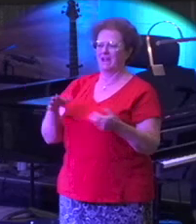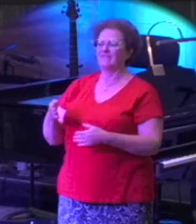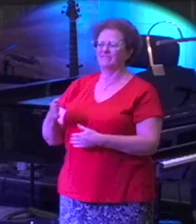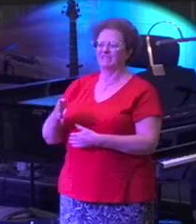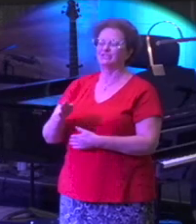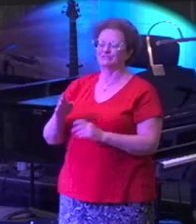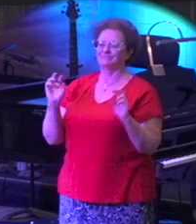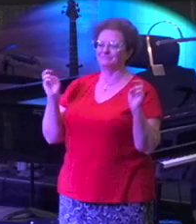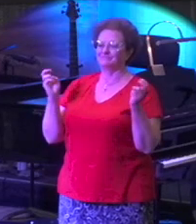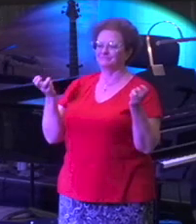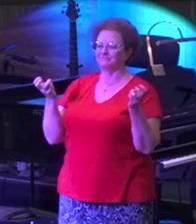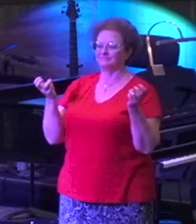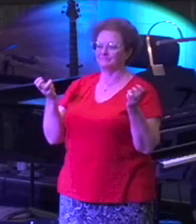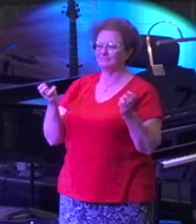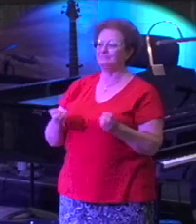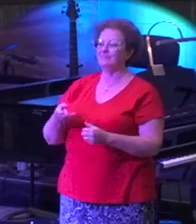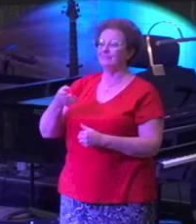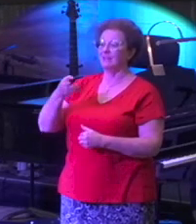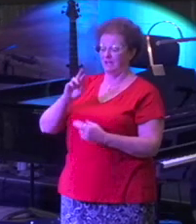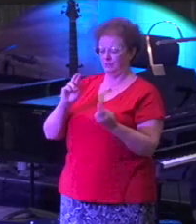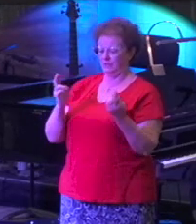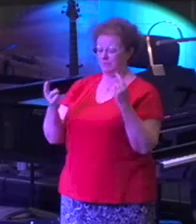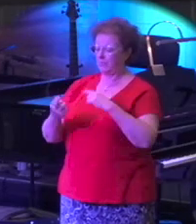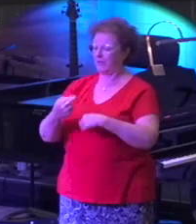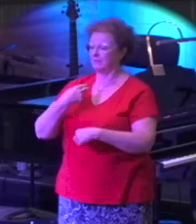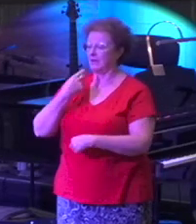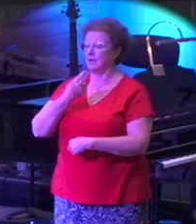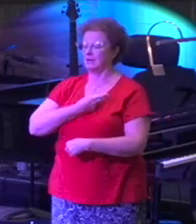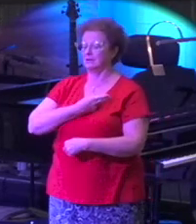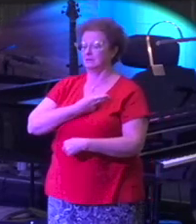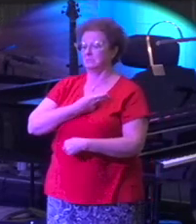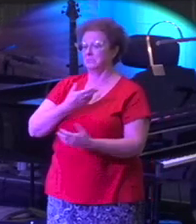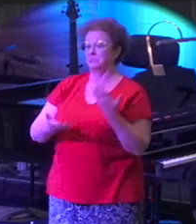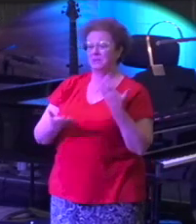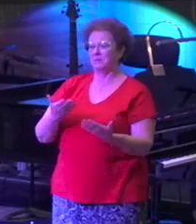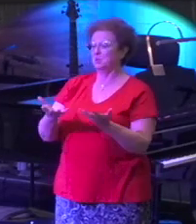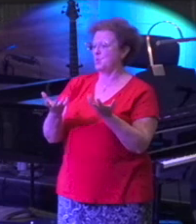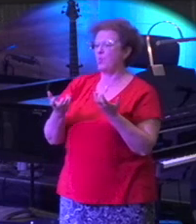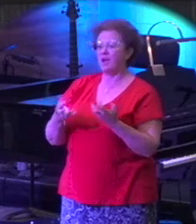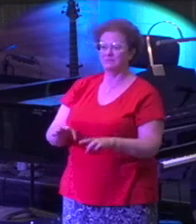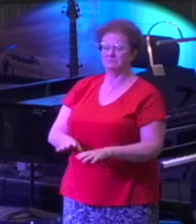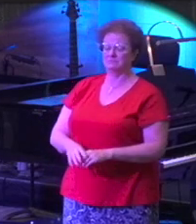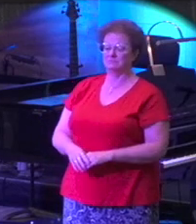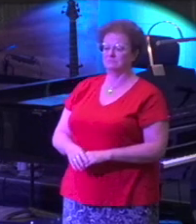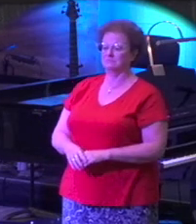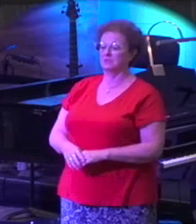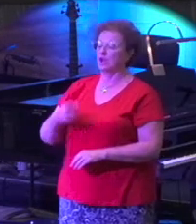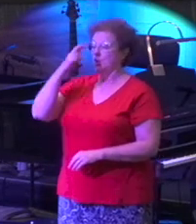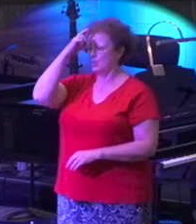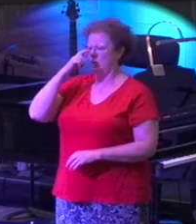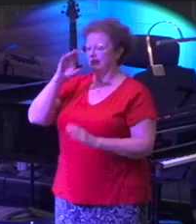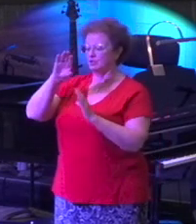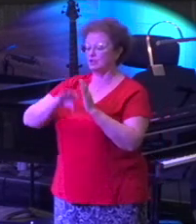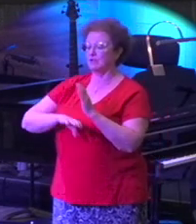Christ, God is repenting us even when we don't want to repent. Listen to what St. Paul says in Romans 5, verse